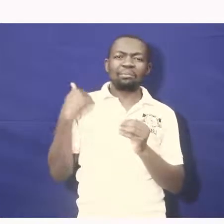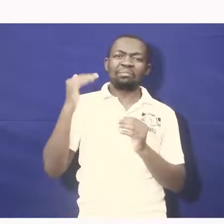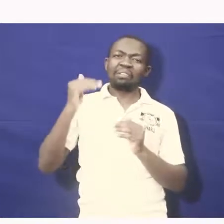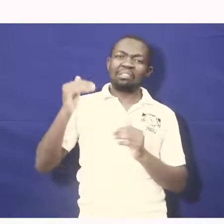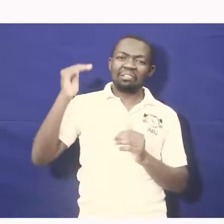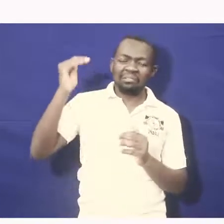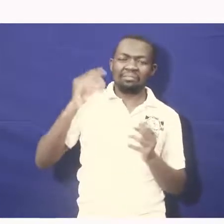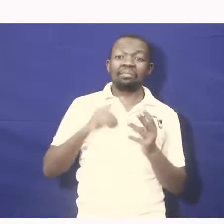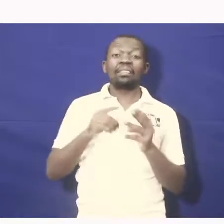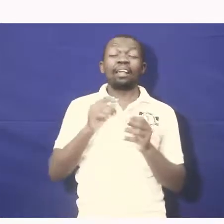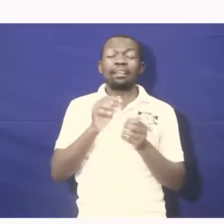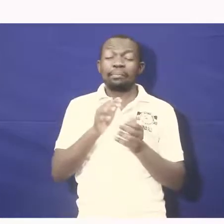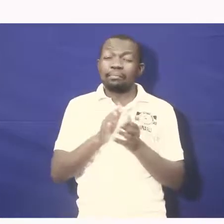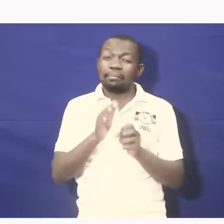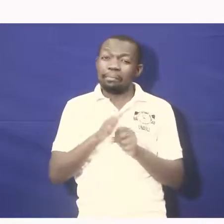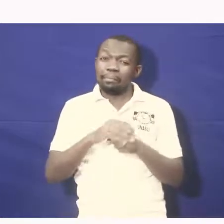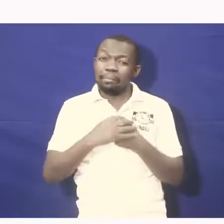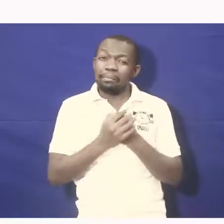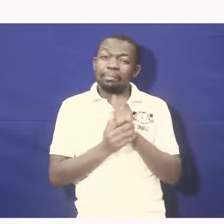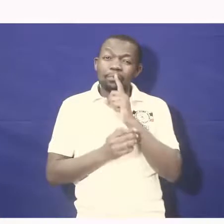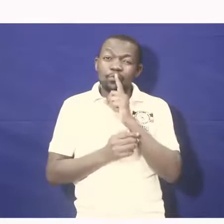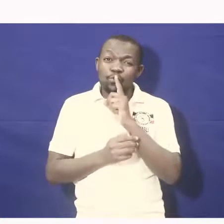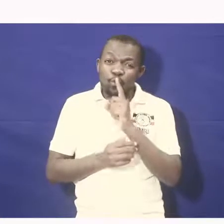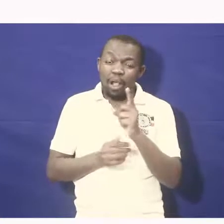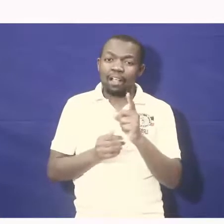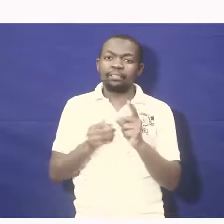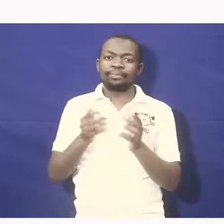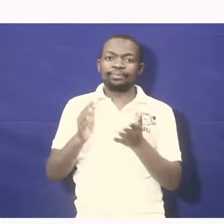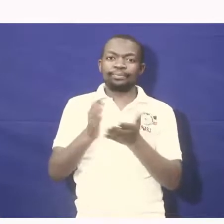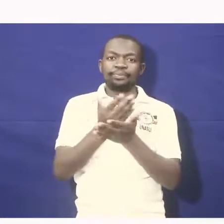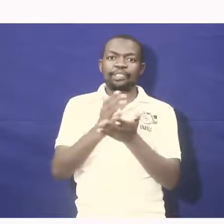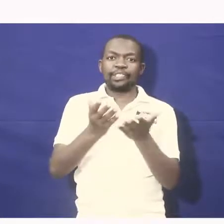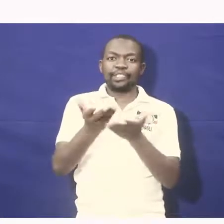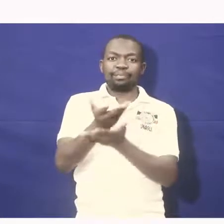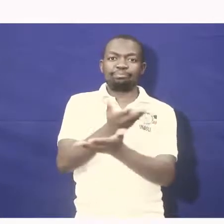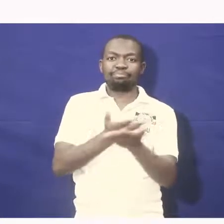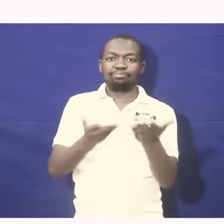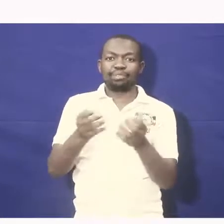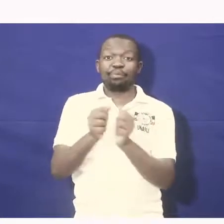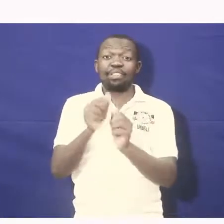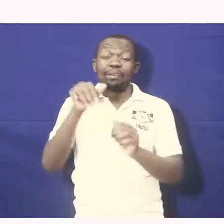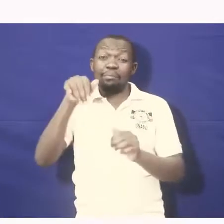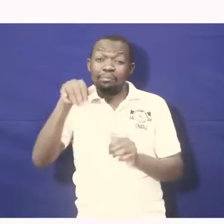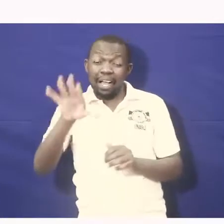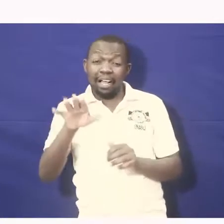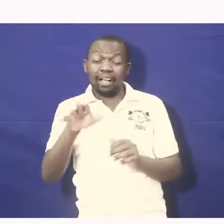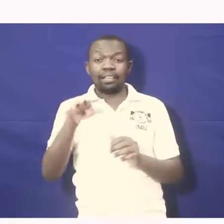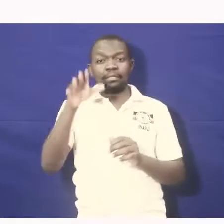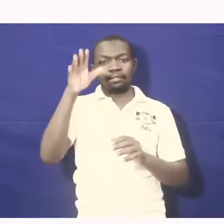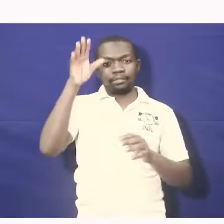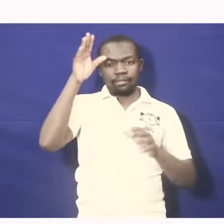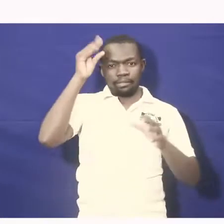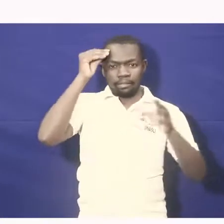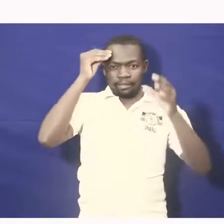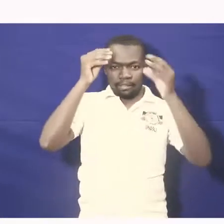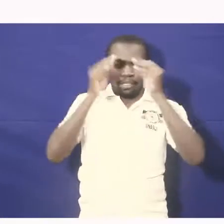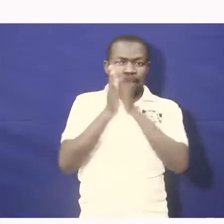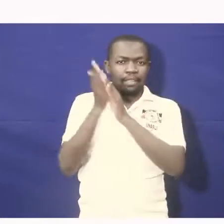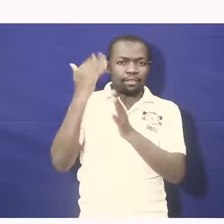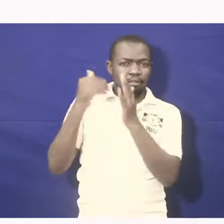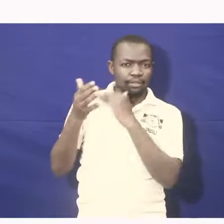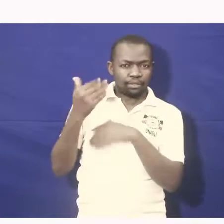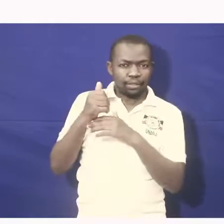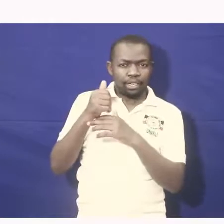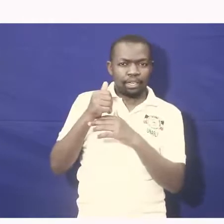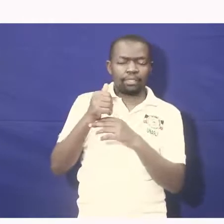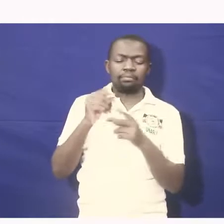share them with your history and the political education teacher when